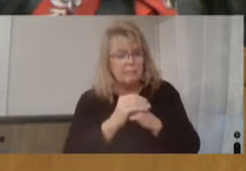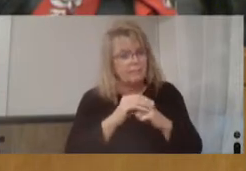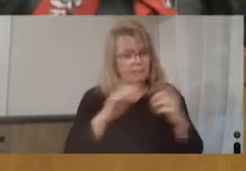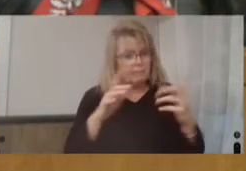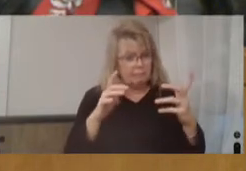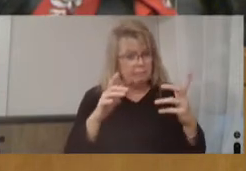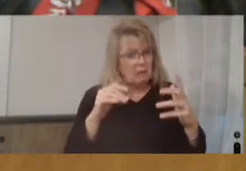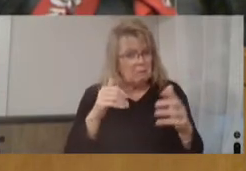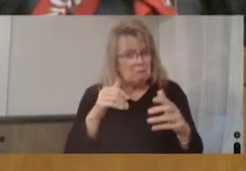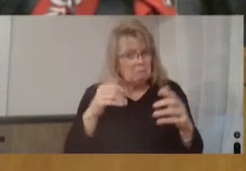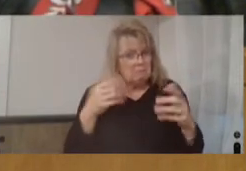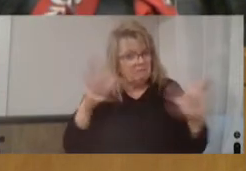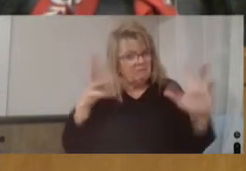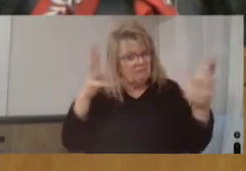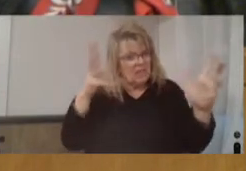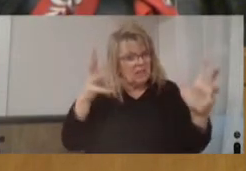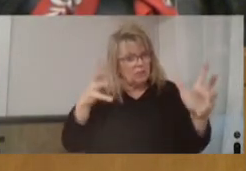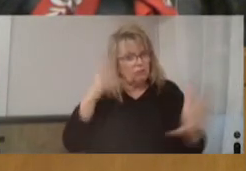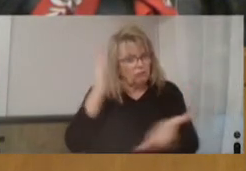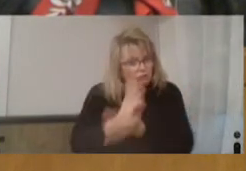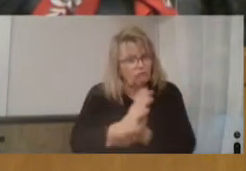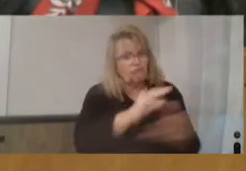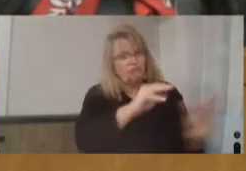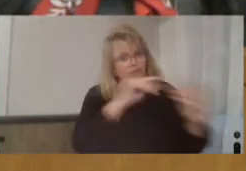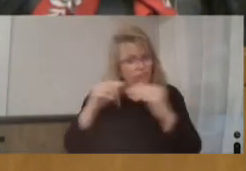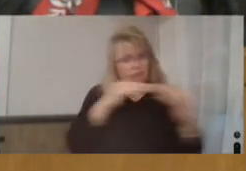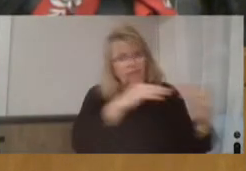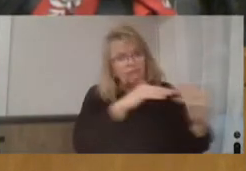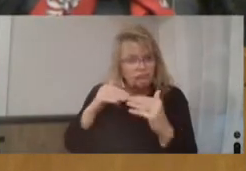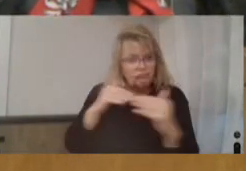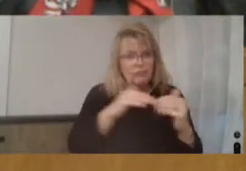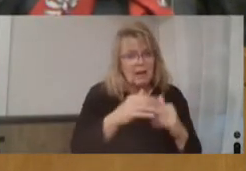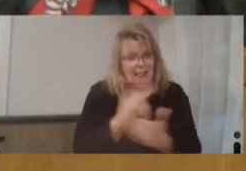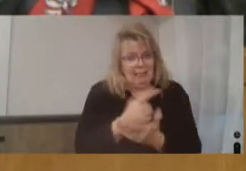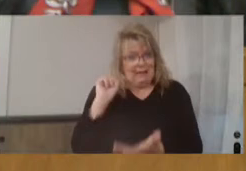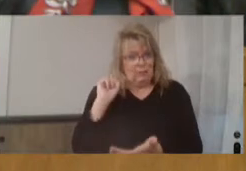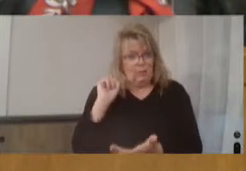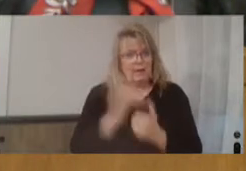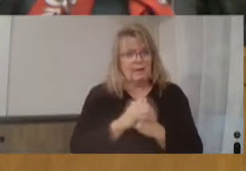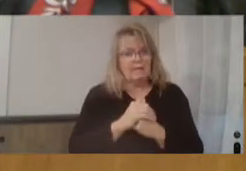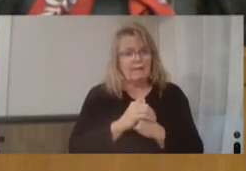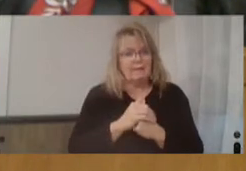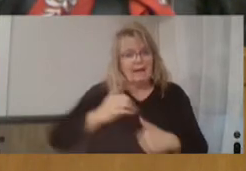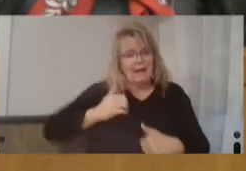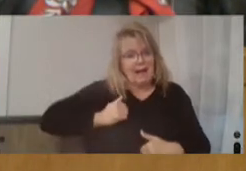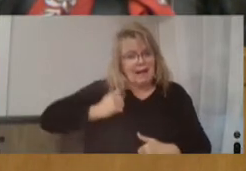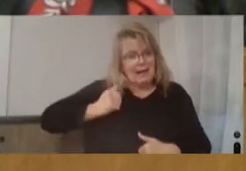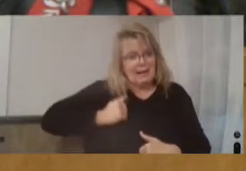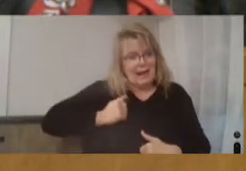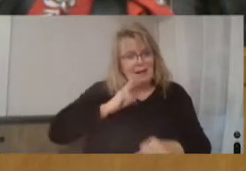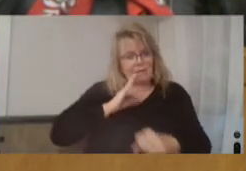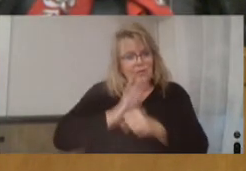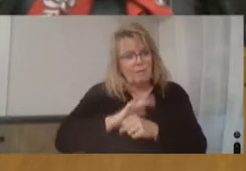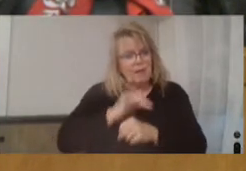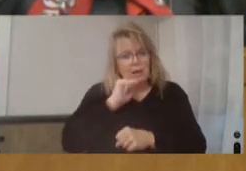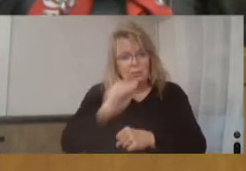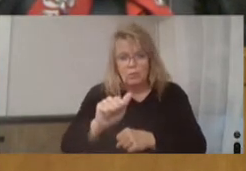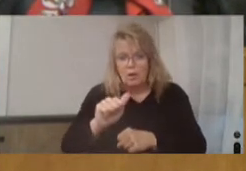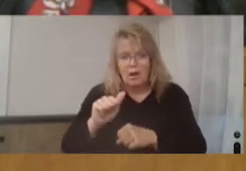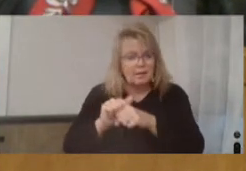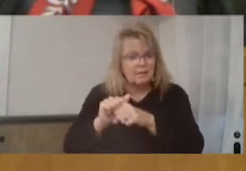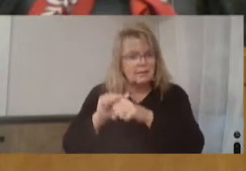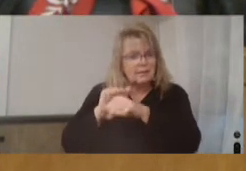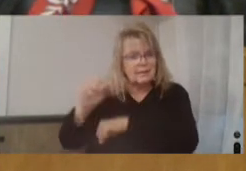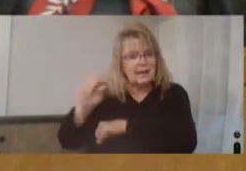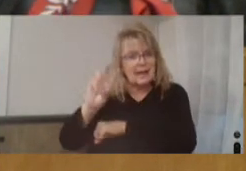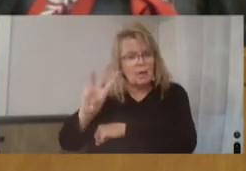may ask why we keep coming month after month. Just last week, Canada affirmed it will no longer sell weapons of, or